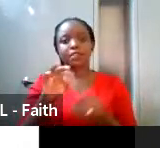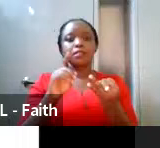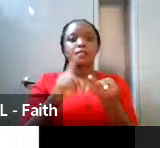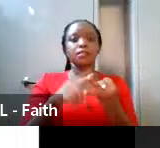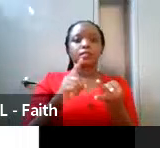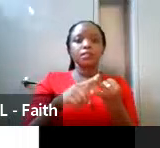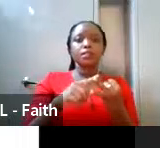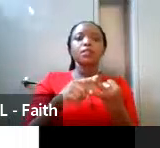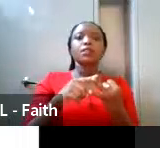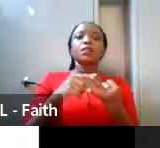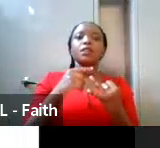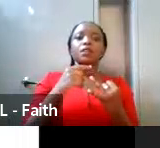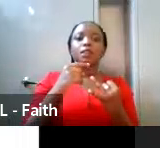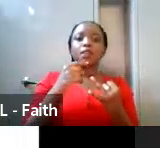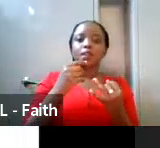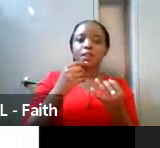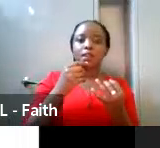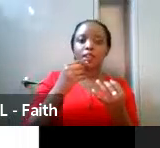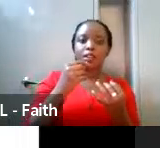groceries